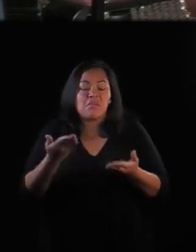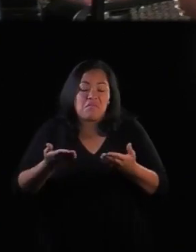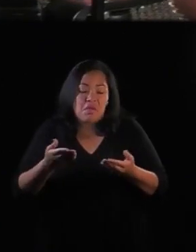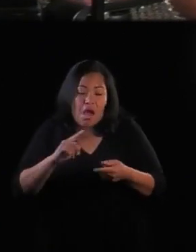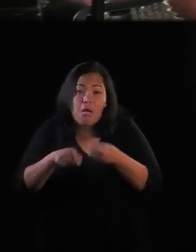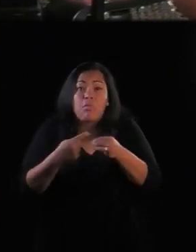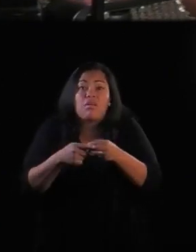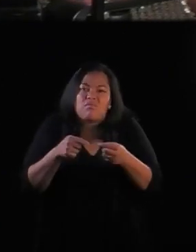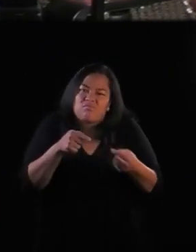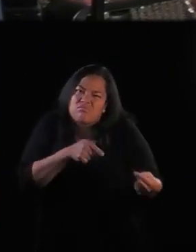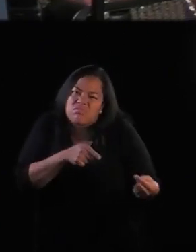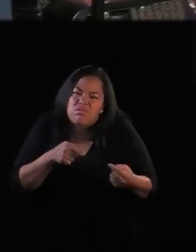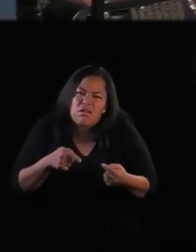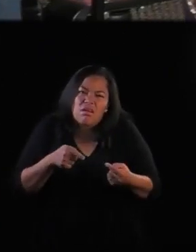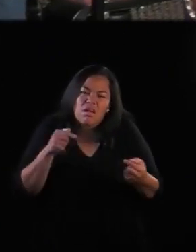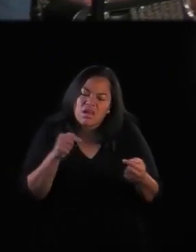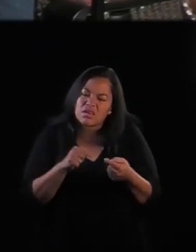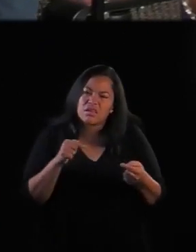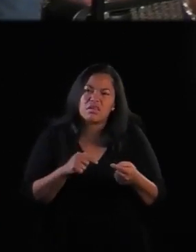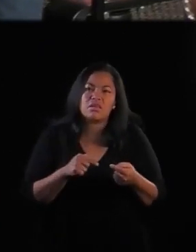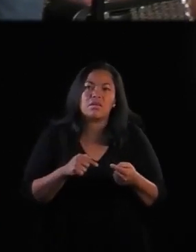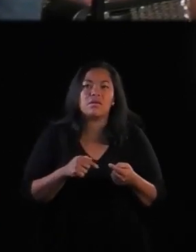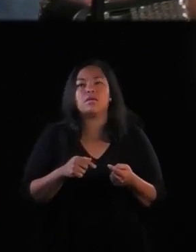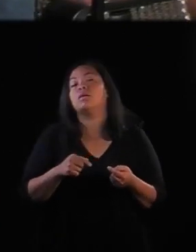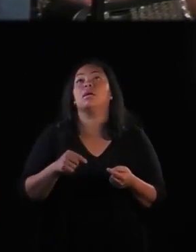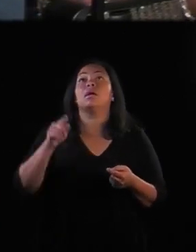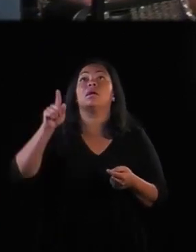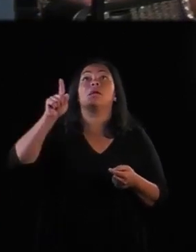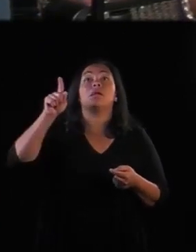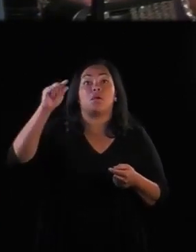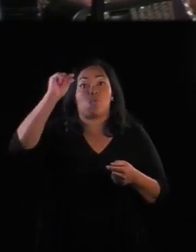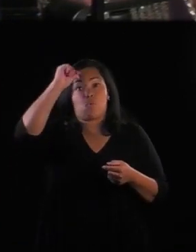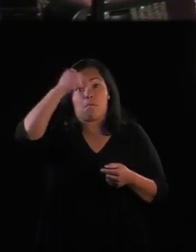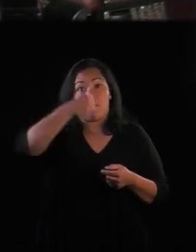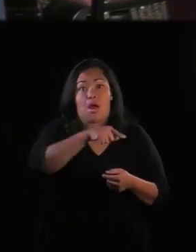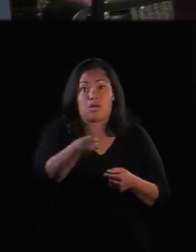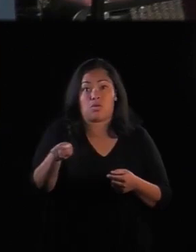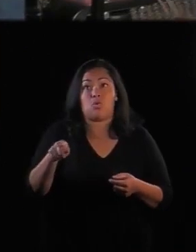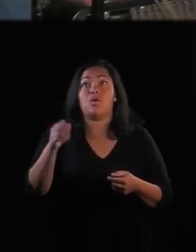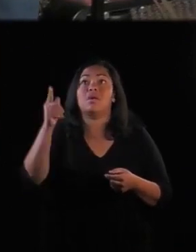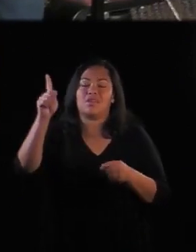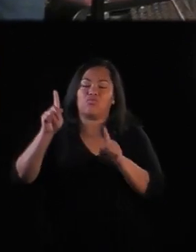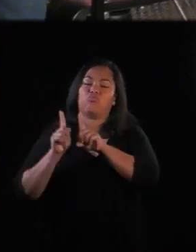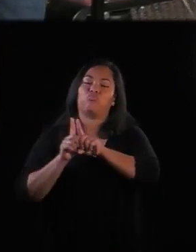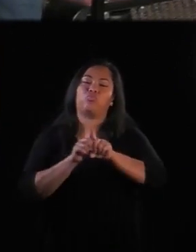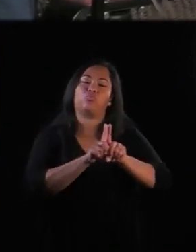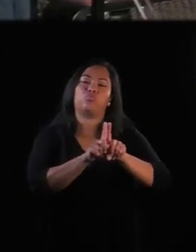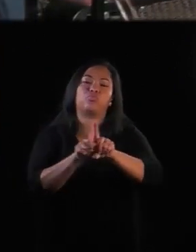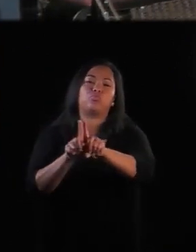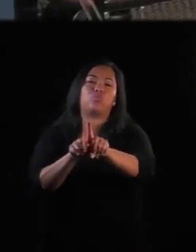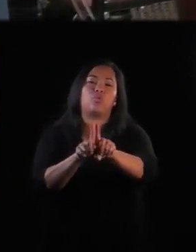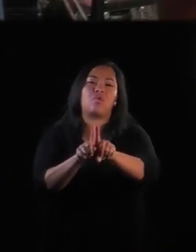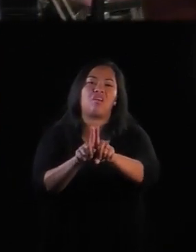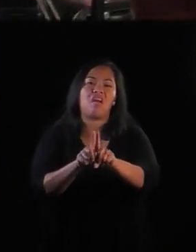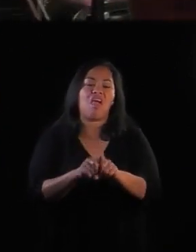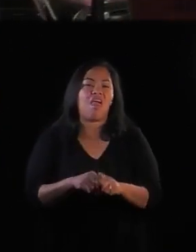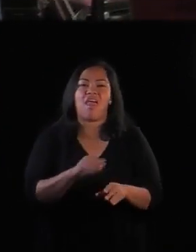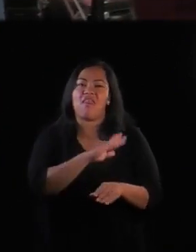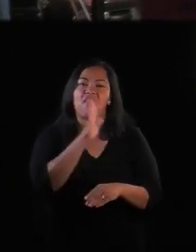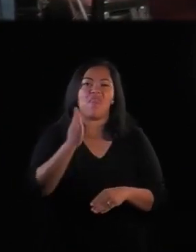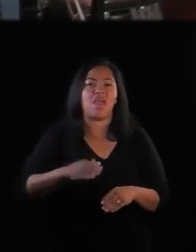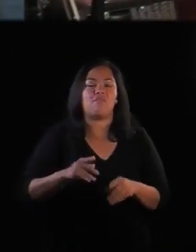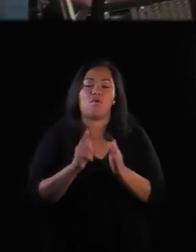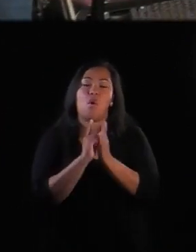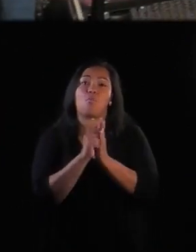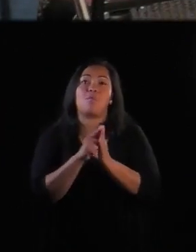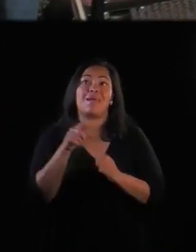pain, He's reminding you that He was there with you. There was never a moment that He